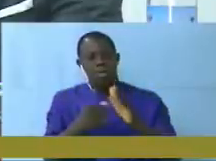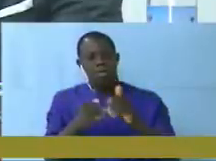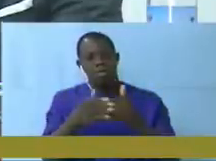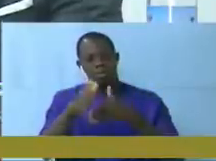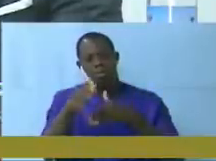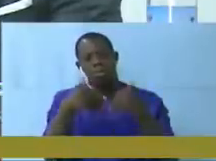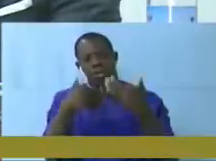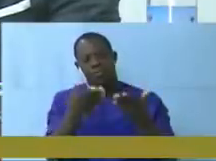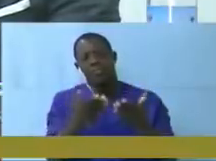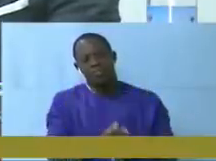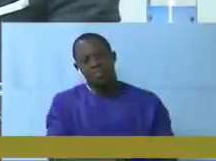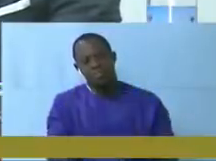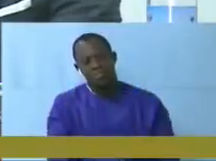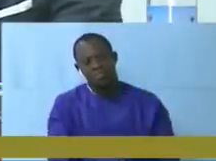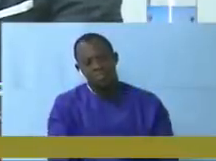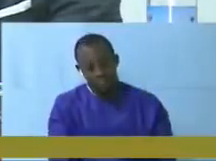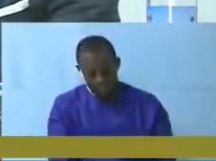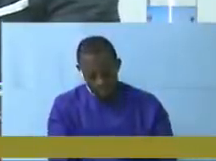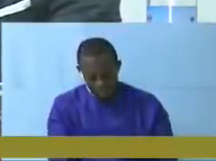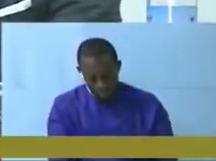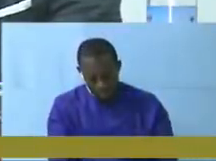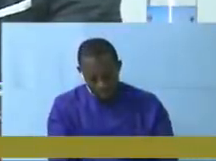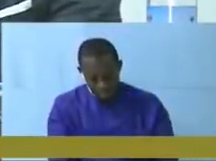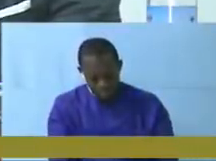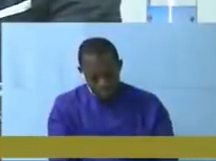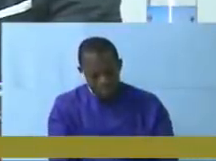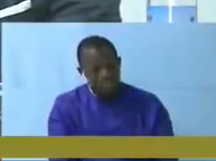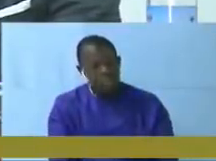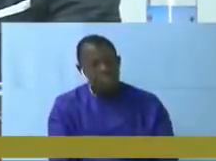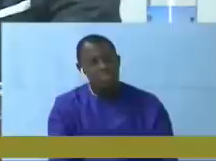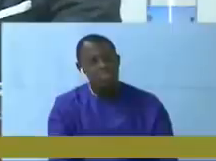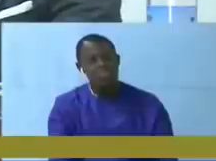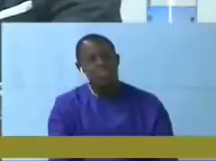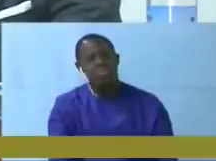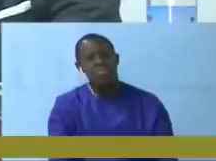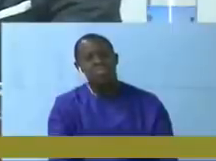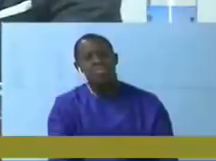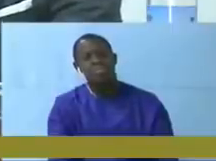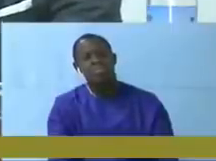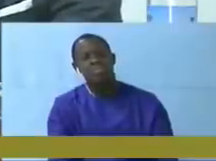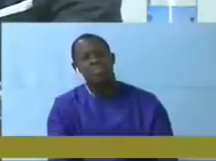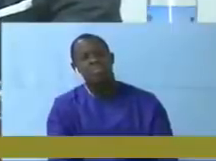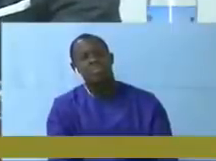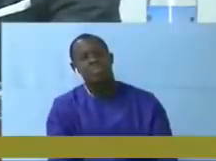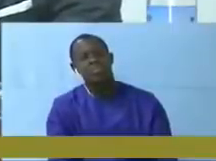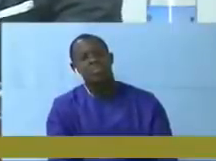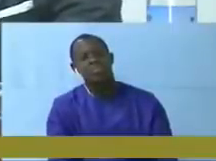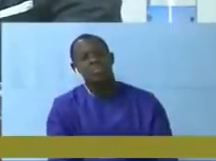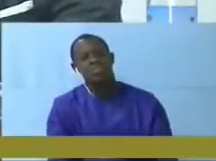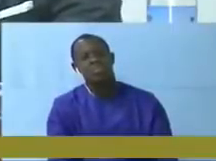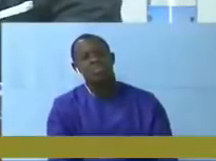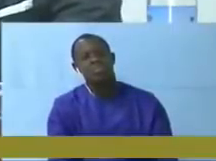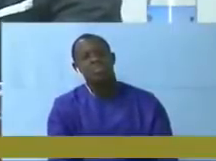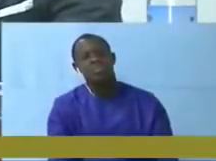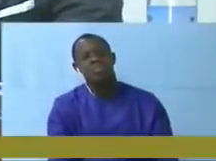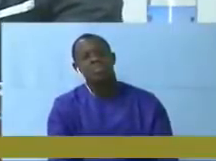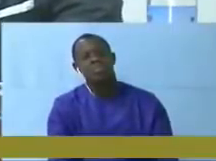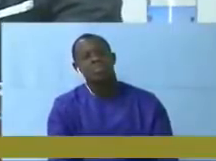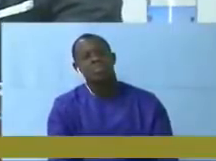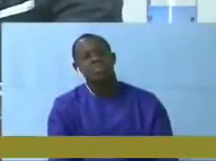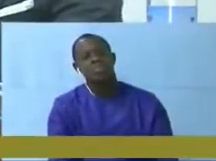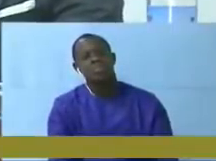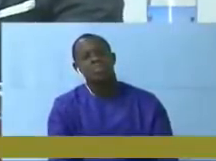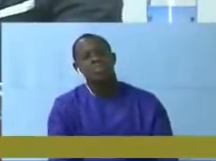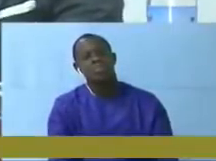bi nga xamné mom la am. Xam nga parti bu ci nek dafa am ci parliament ki nga xamné suñ soxlé